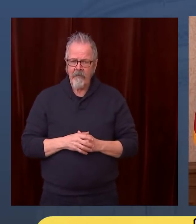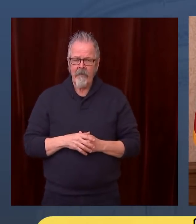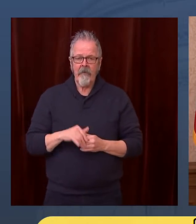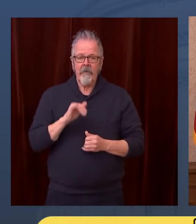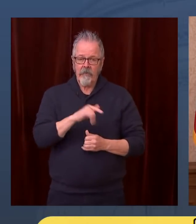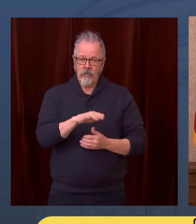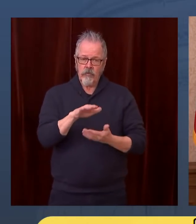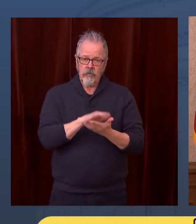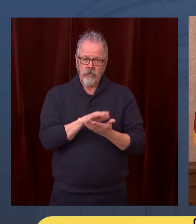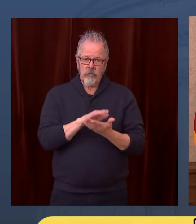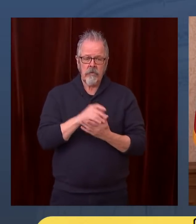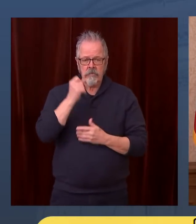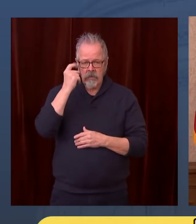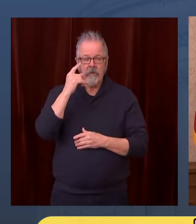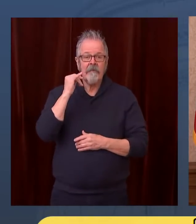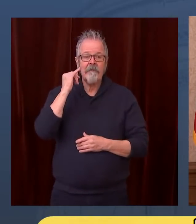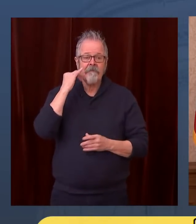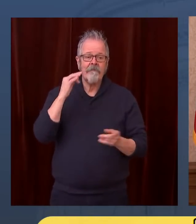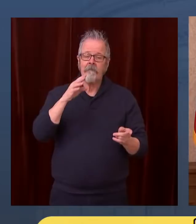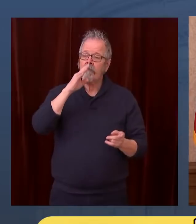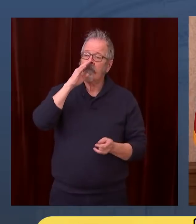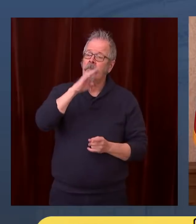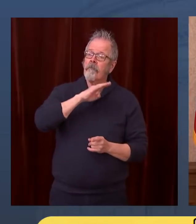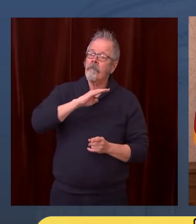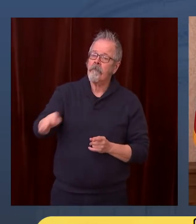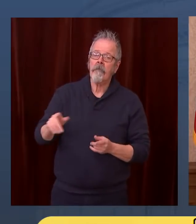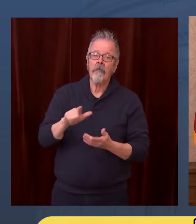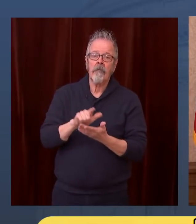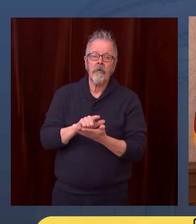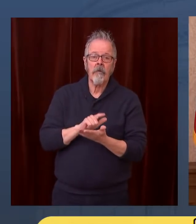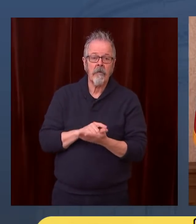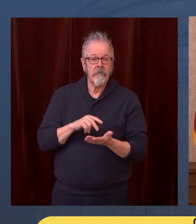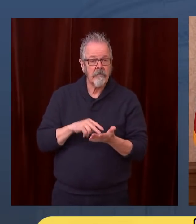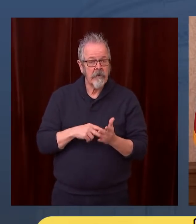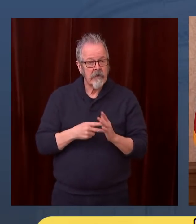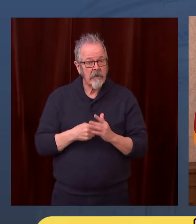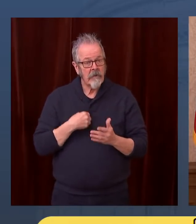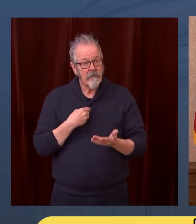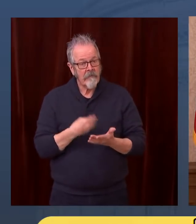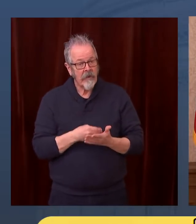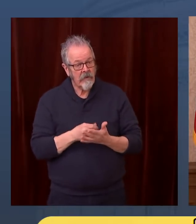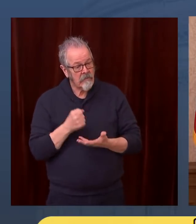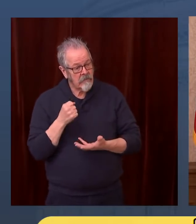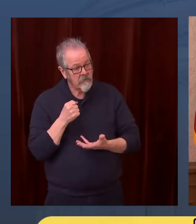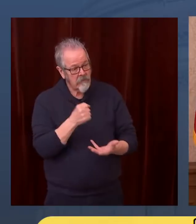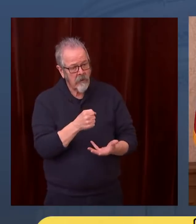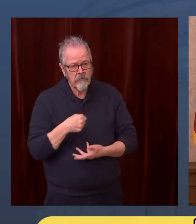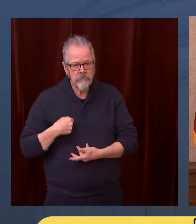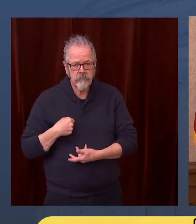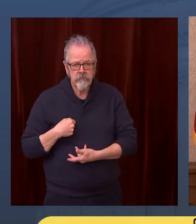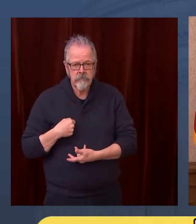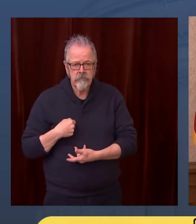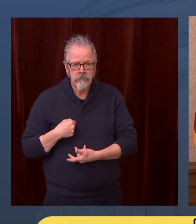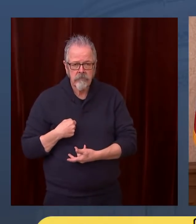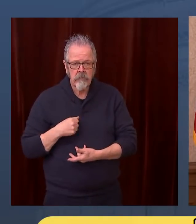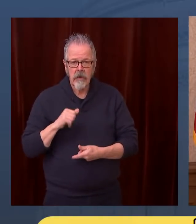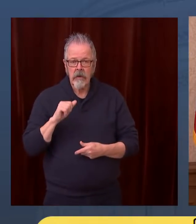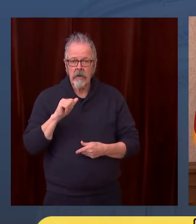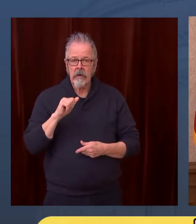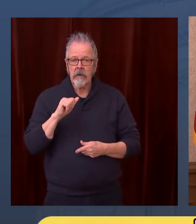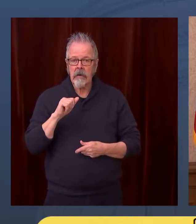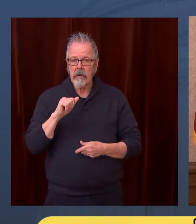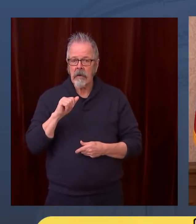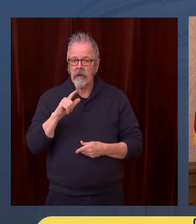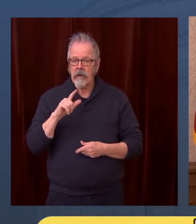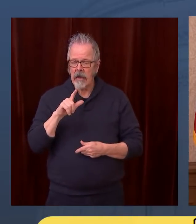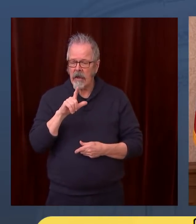of potentially, losing funding, or potentially having labor and industries fines, or all those potentials. But